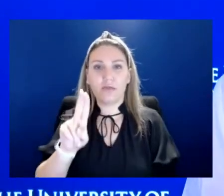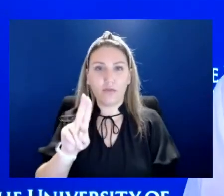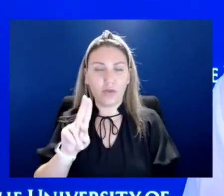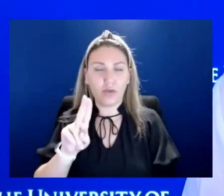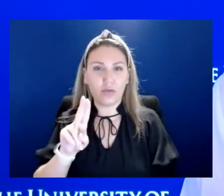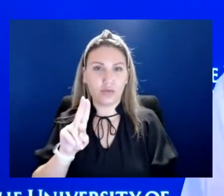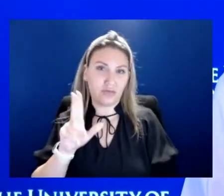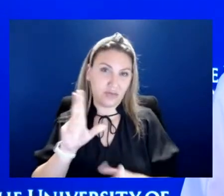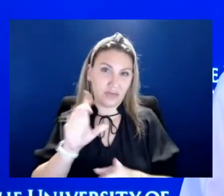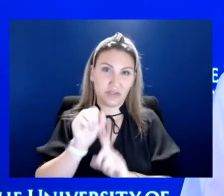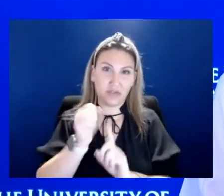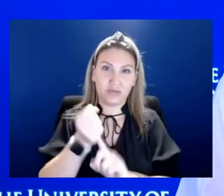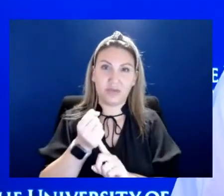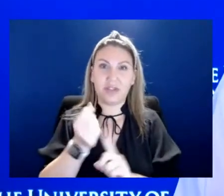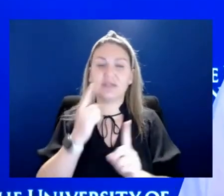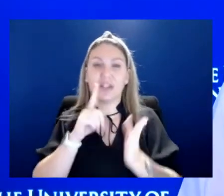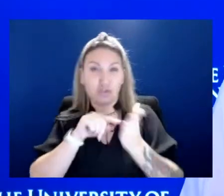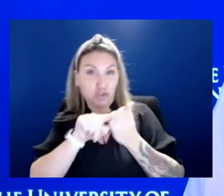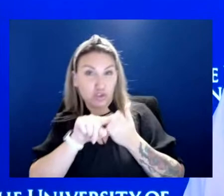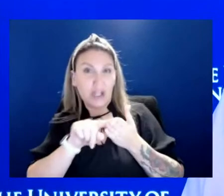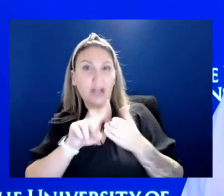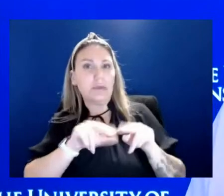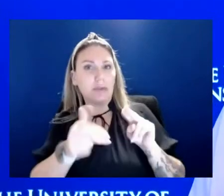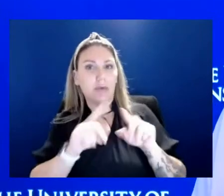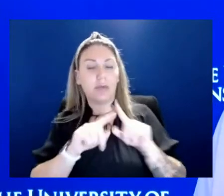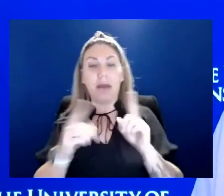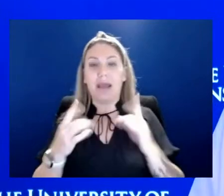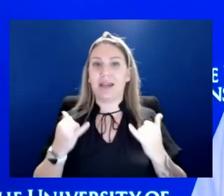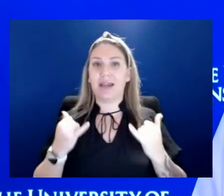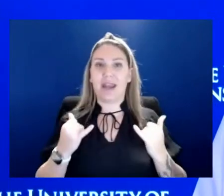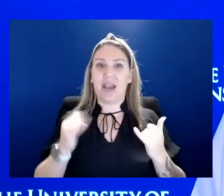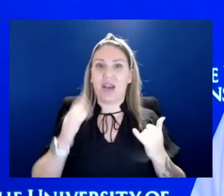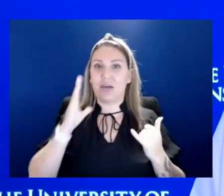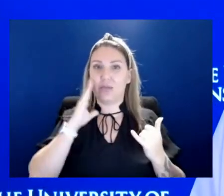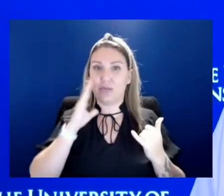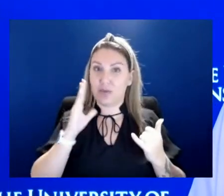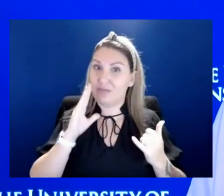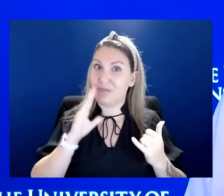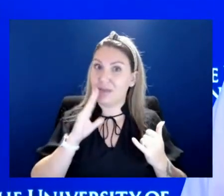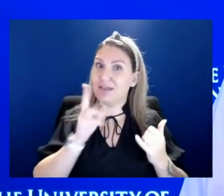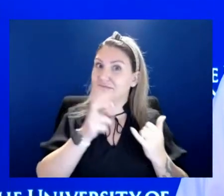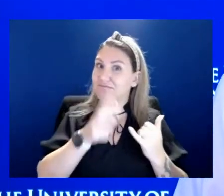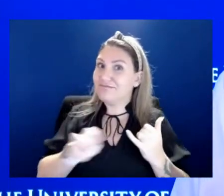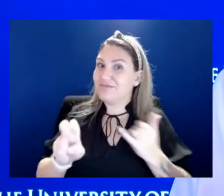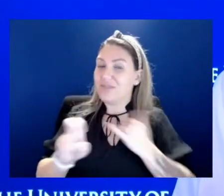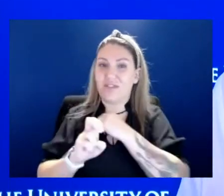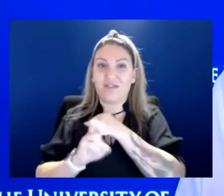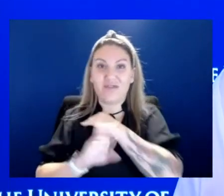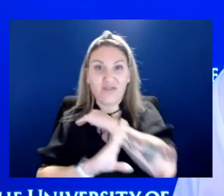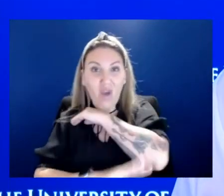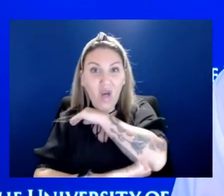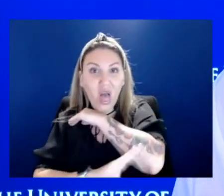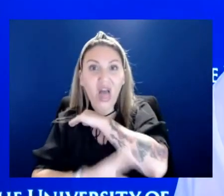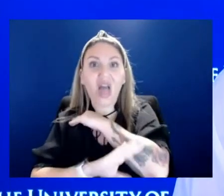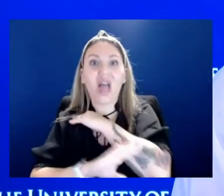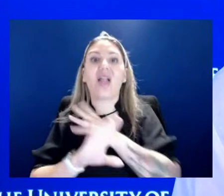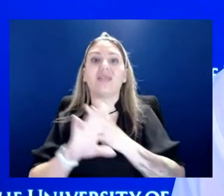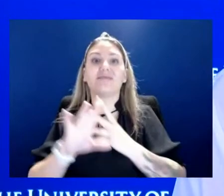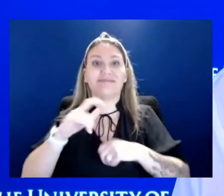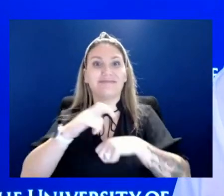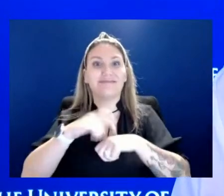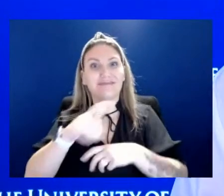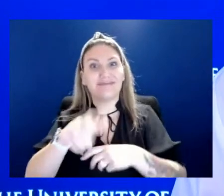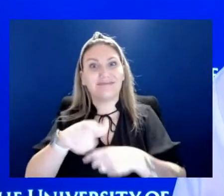were certainly down, but we know we are now going to be working our way into that fall season. I think we certainly, based